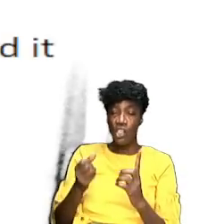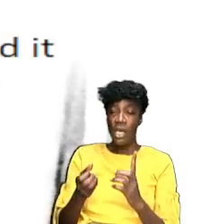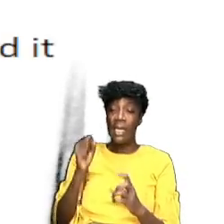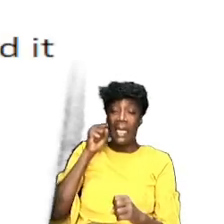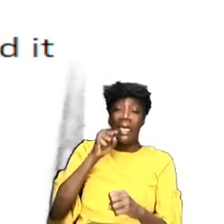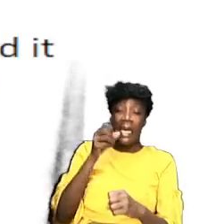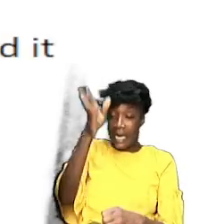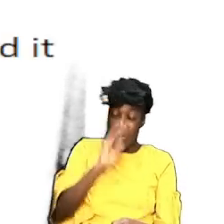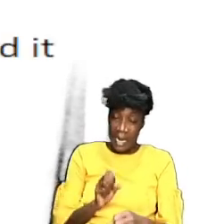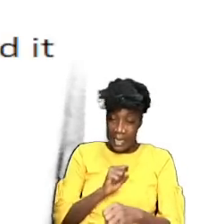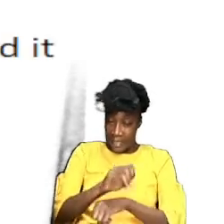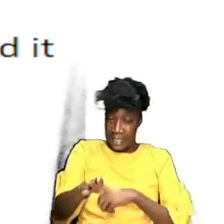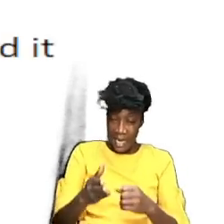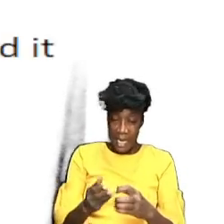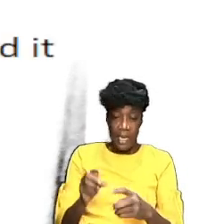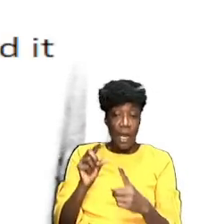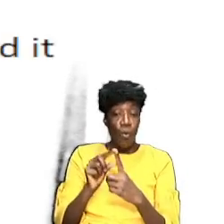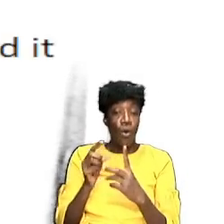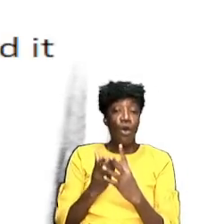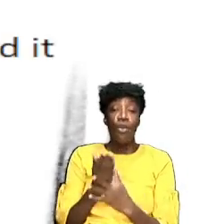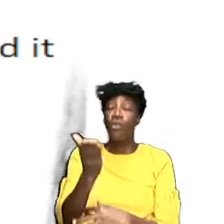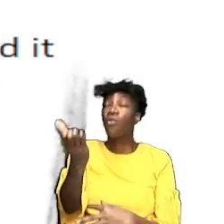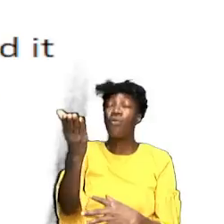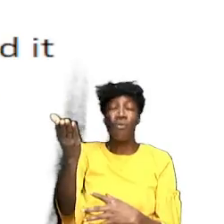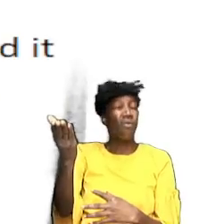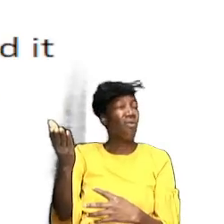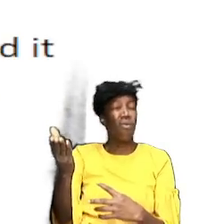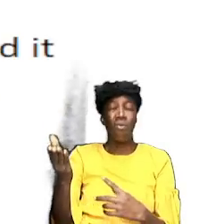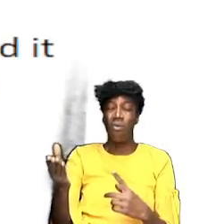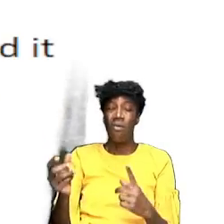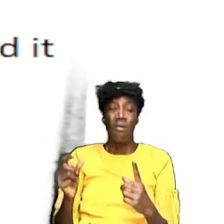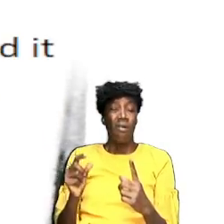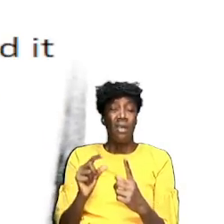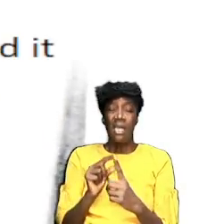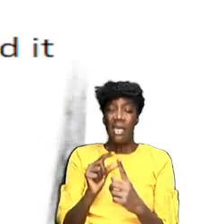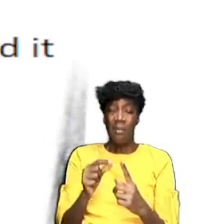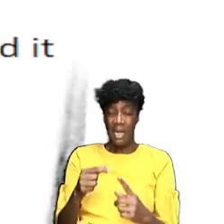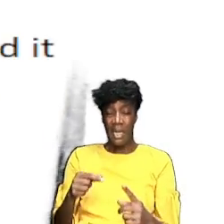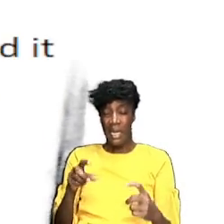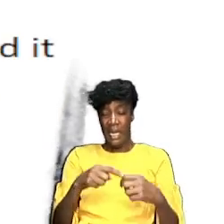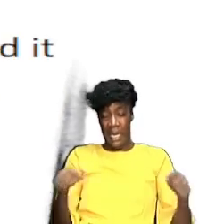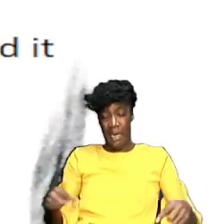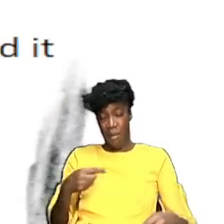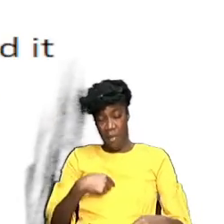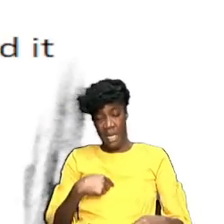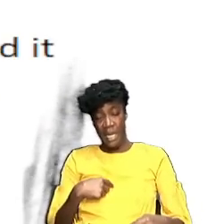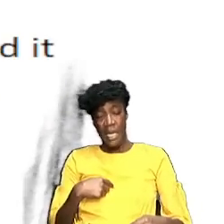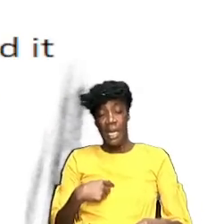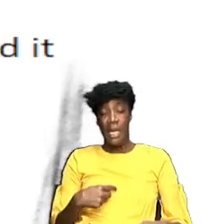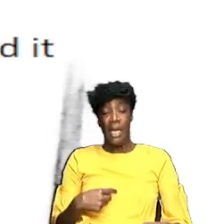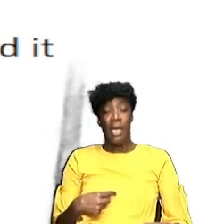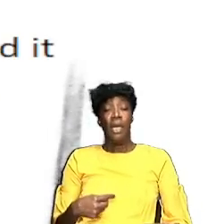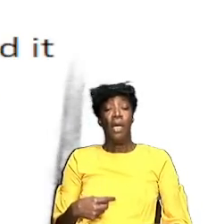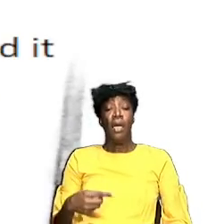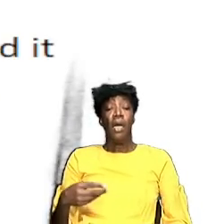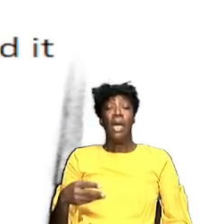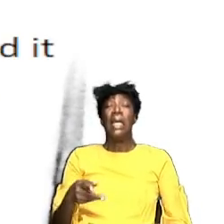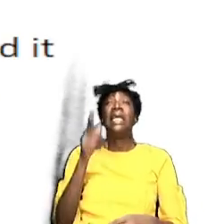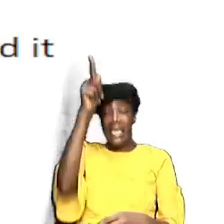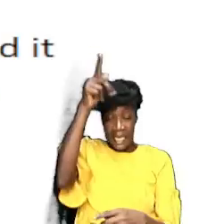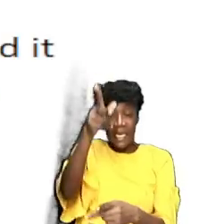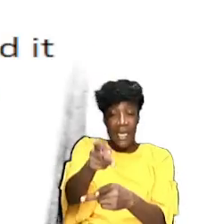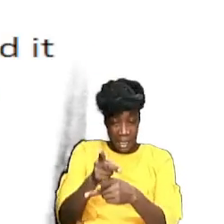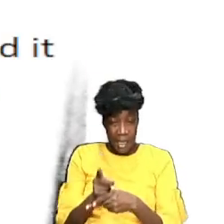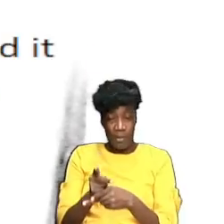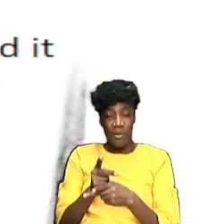the enemy. Sometimes you have to talk aloud. Say, enemy, you will keep me in perfect peace if my mind is stayed on him. Enemy, he promised